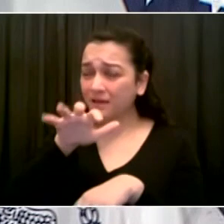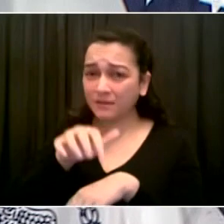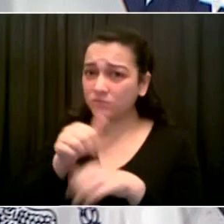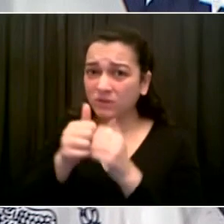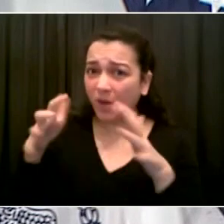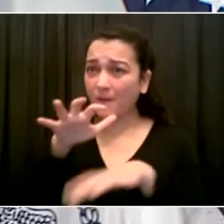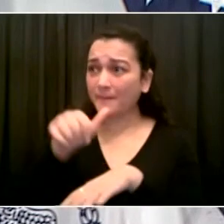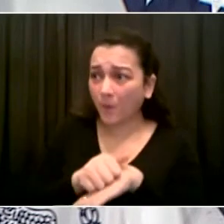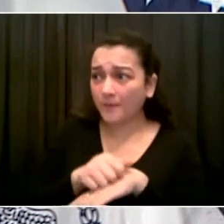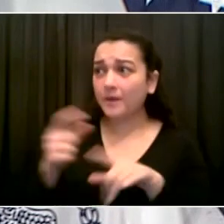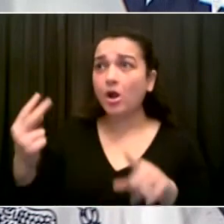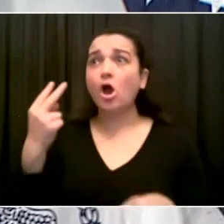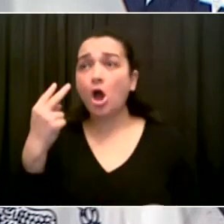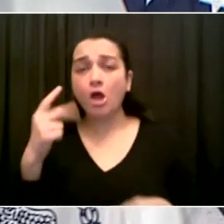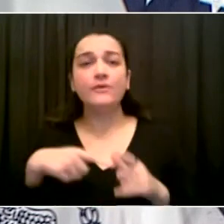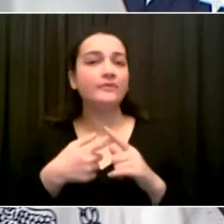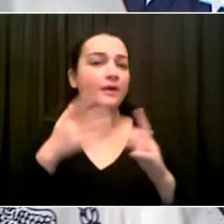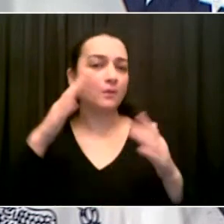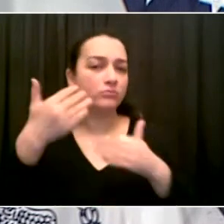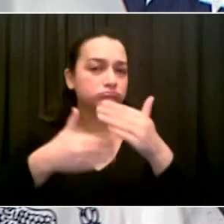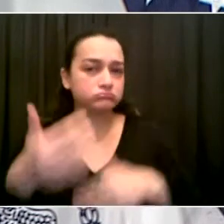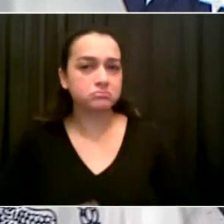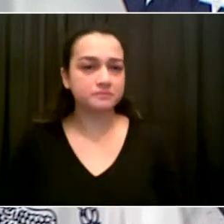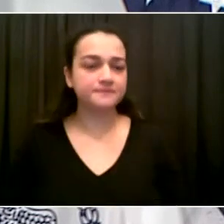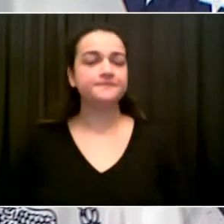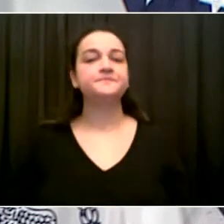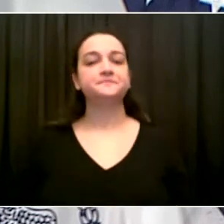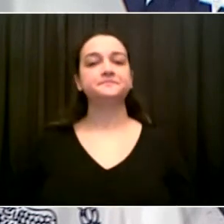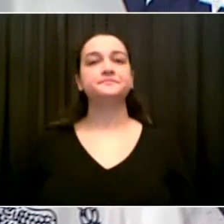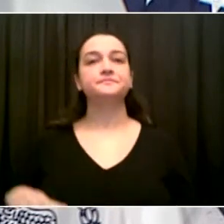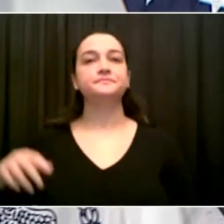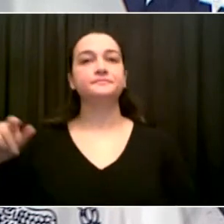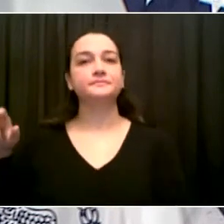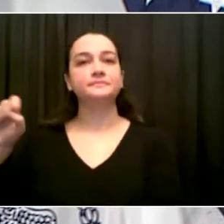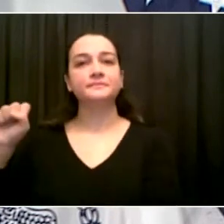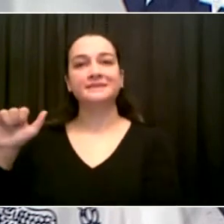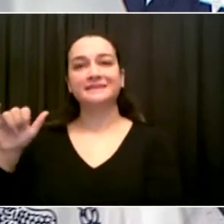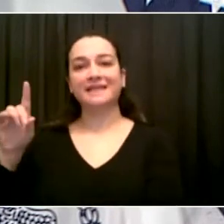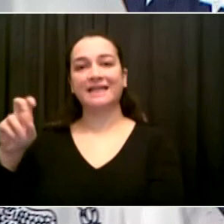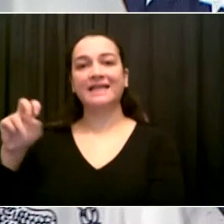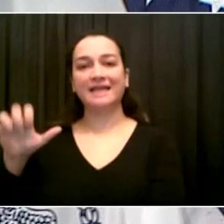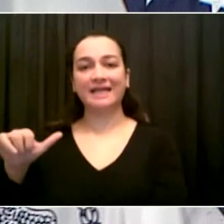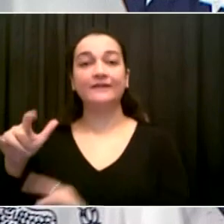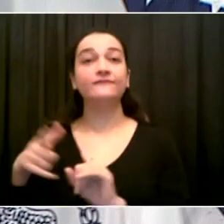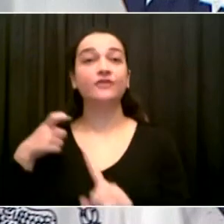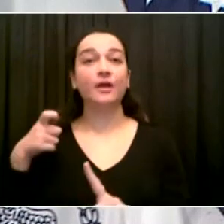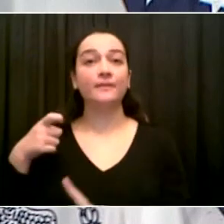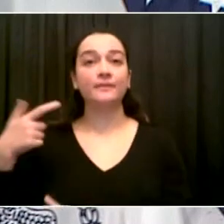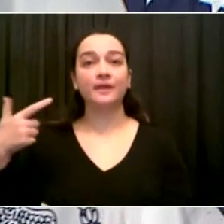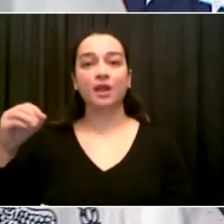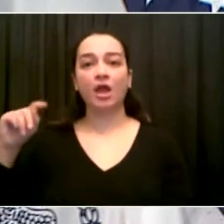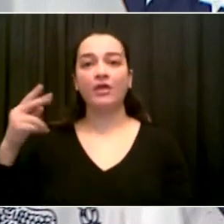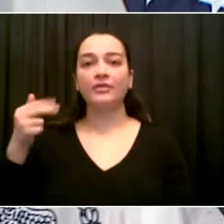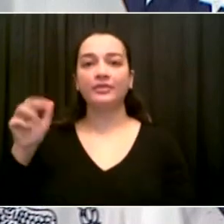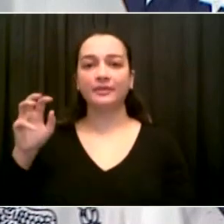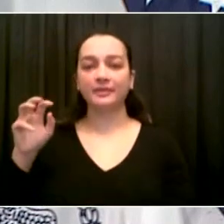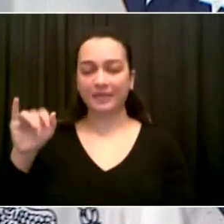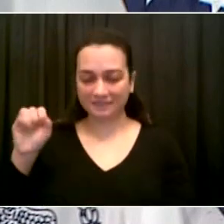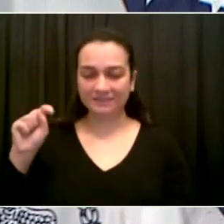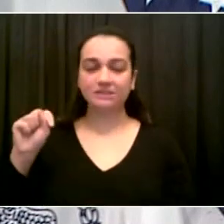Good morning, Mr. Mayor. I want to ask about something you came out against in early December.